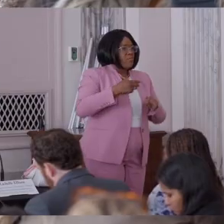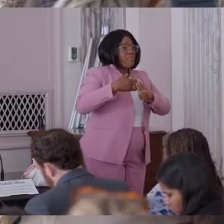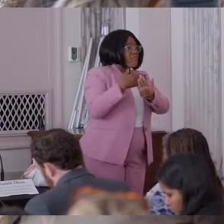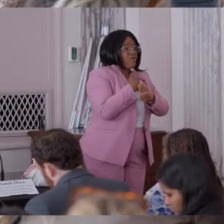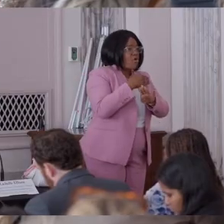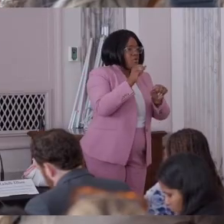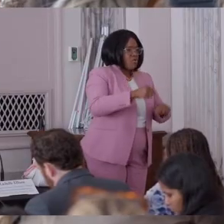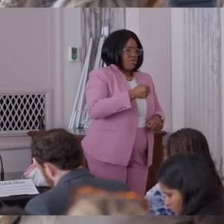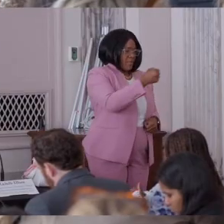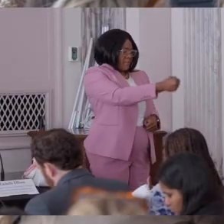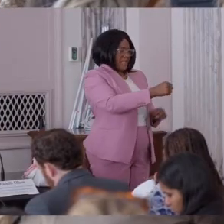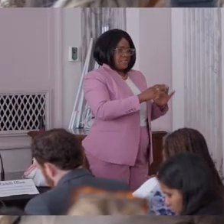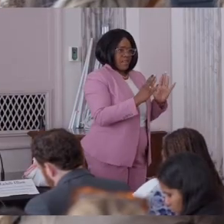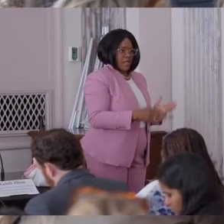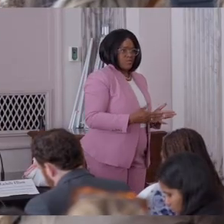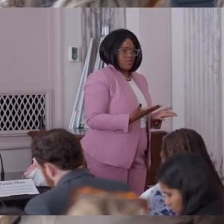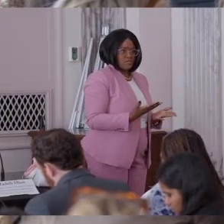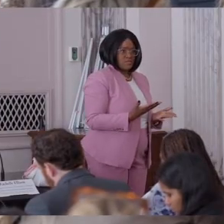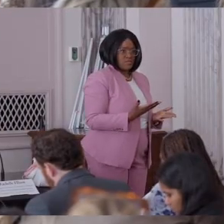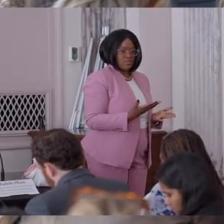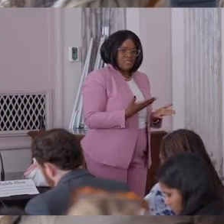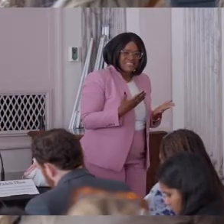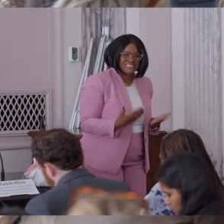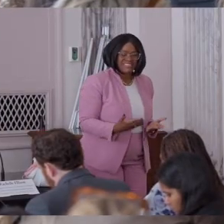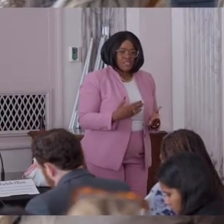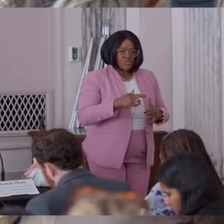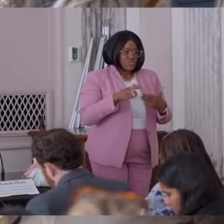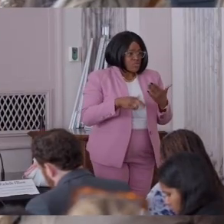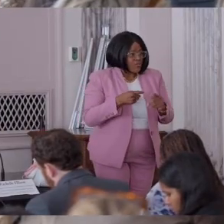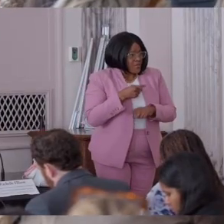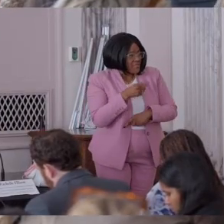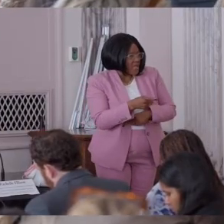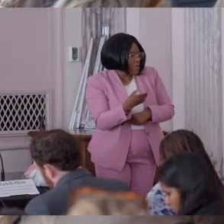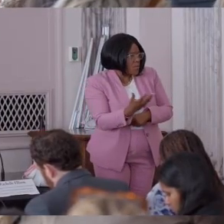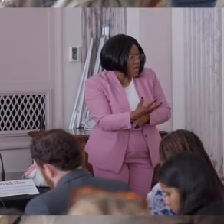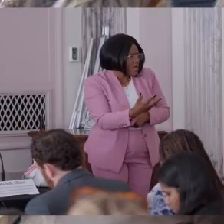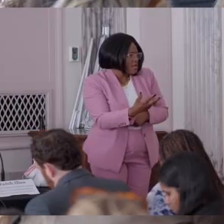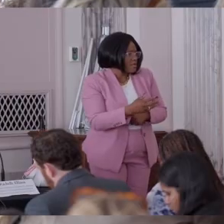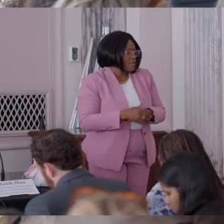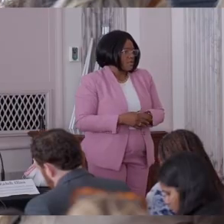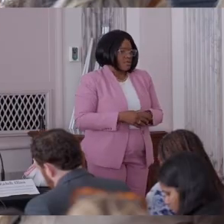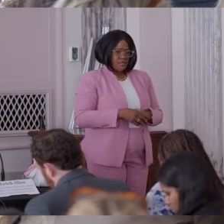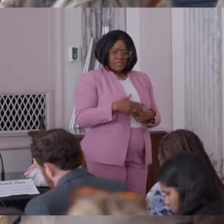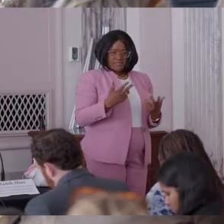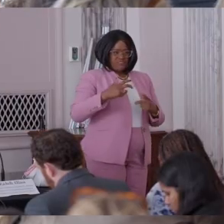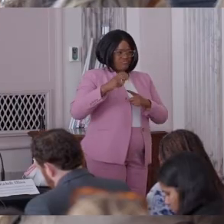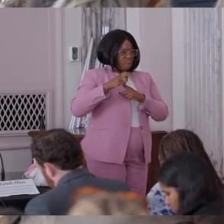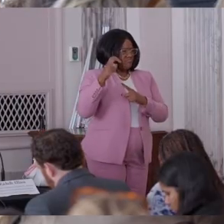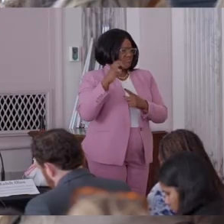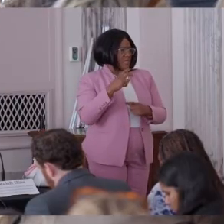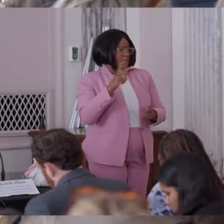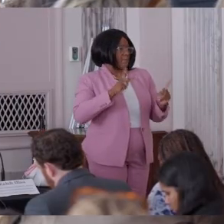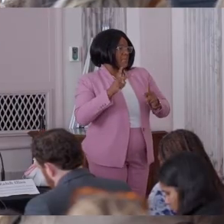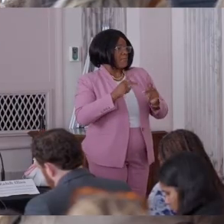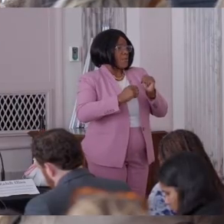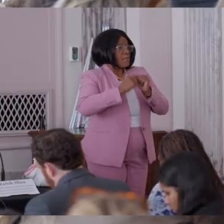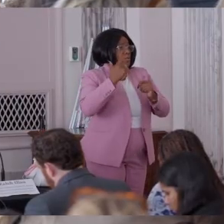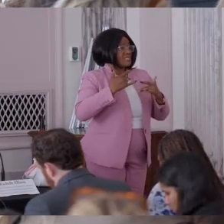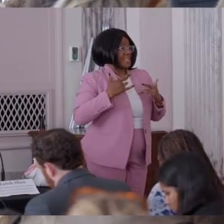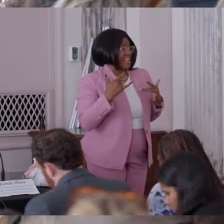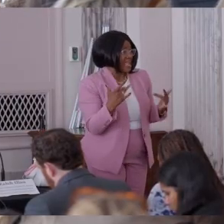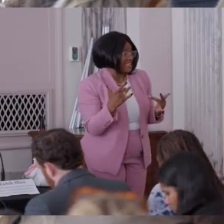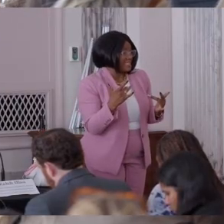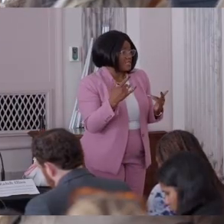to being placed into housing. And what resulted from that was the cream of the crop. So the people who were most